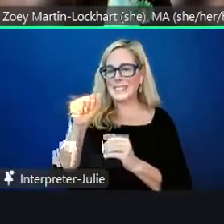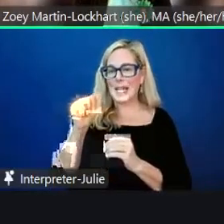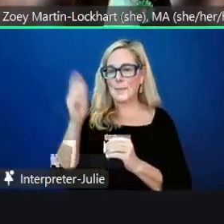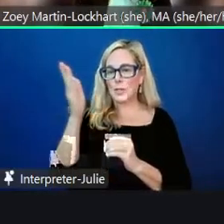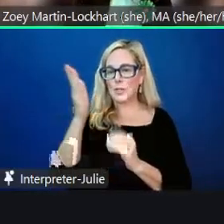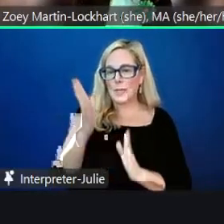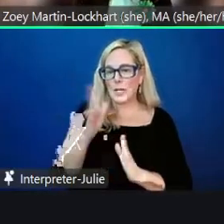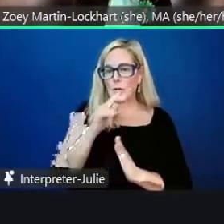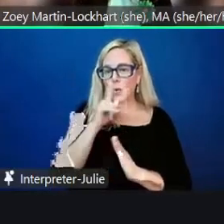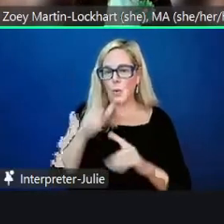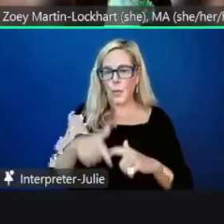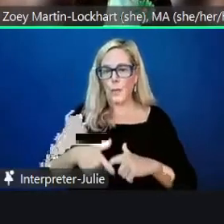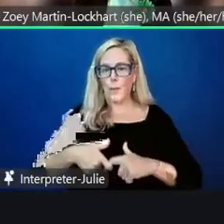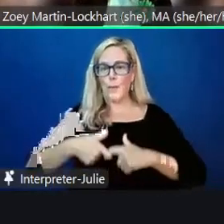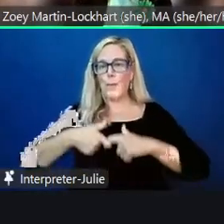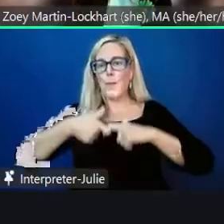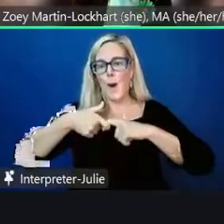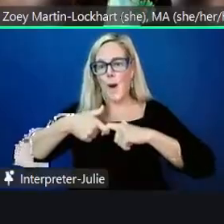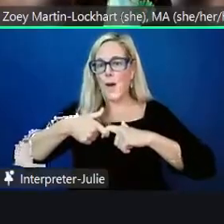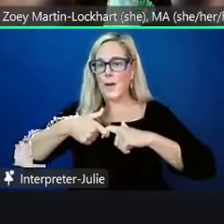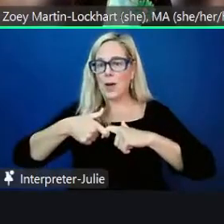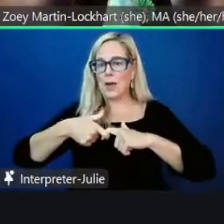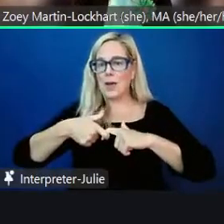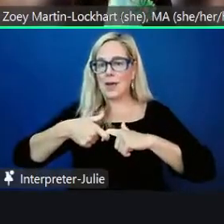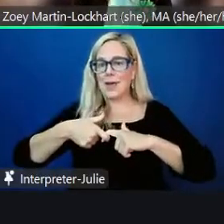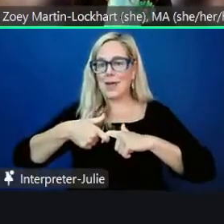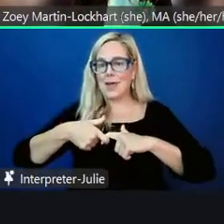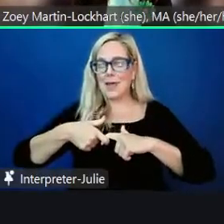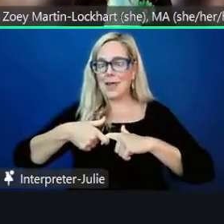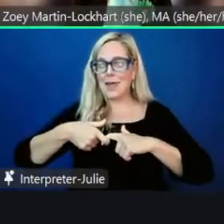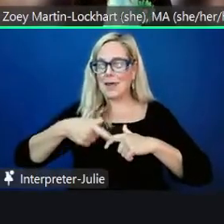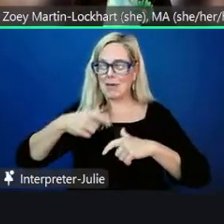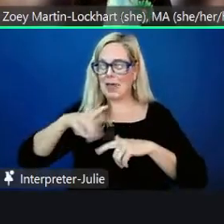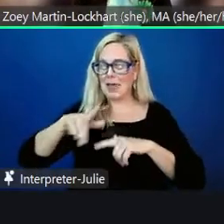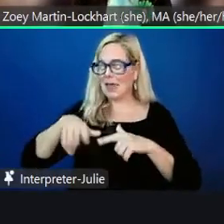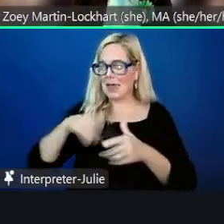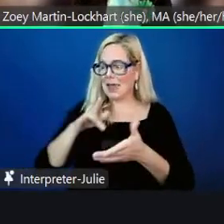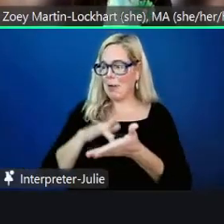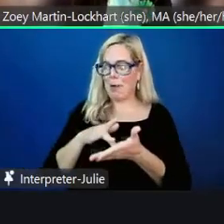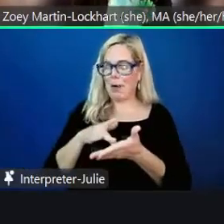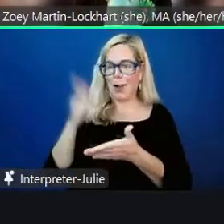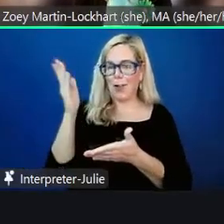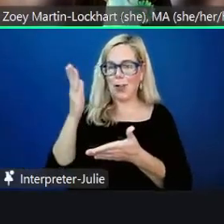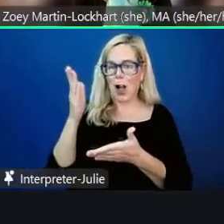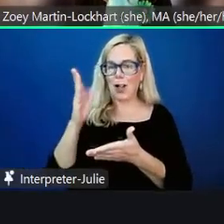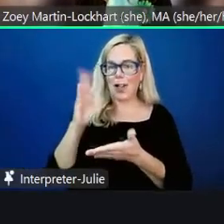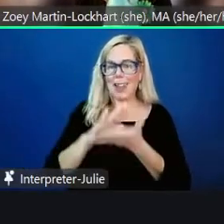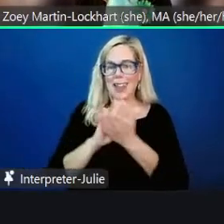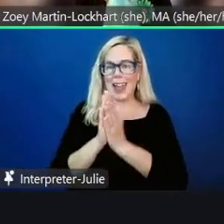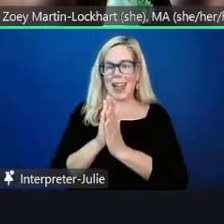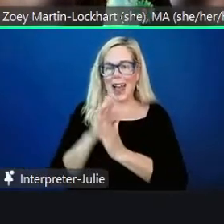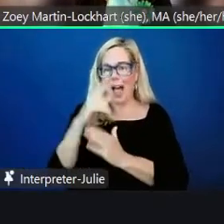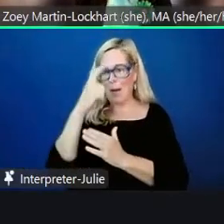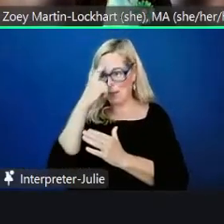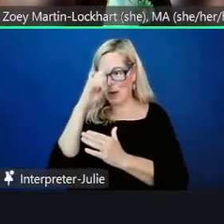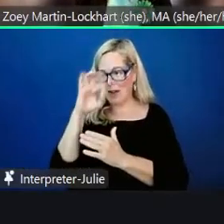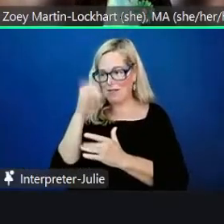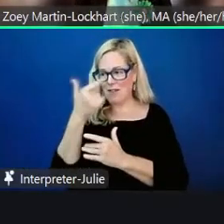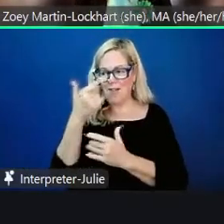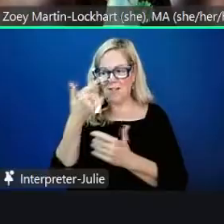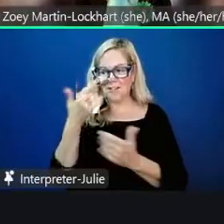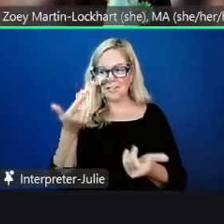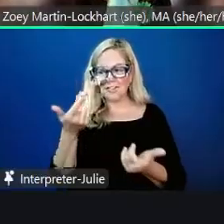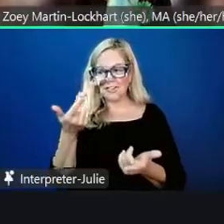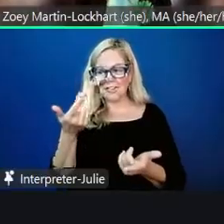paused mid-talk. Quote, "They got brain fog and were really tired. And so then they said, 'I'm sorry, I'm going to have